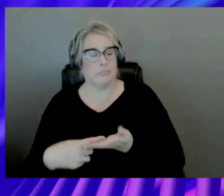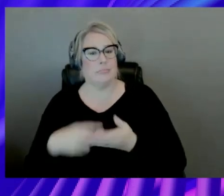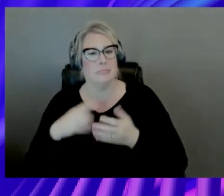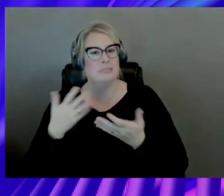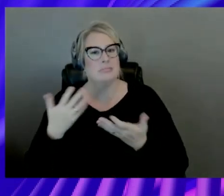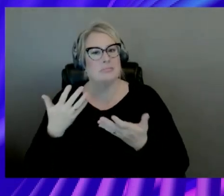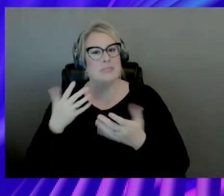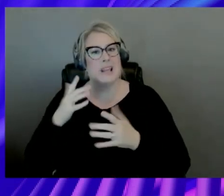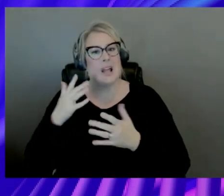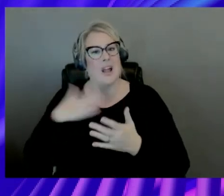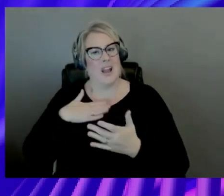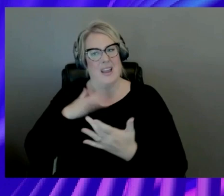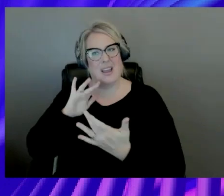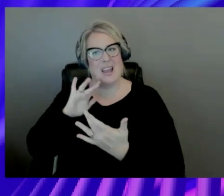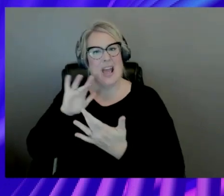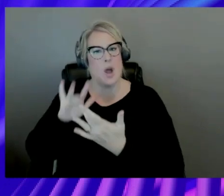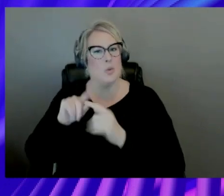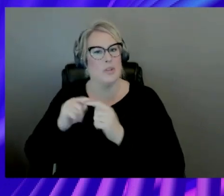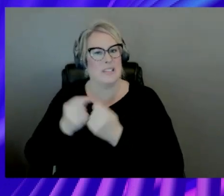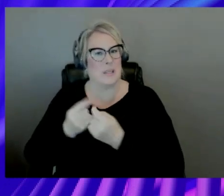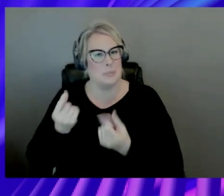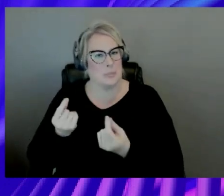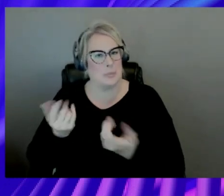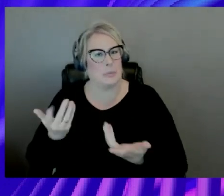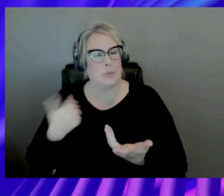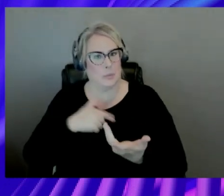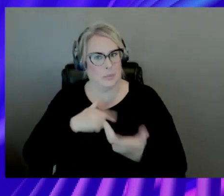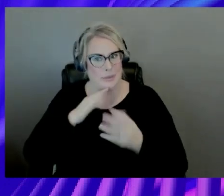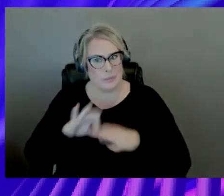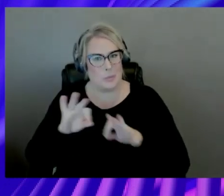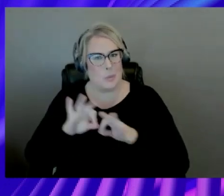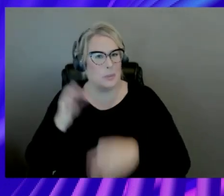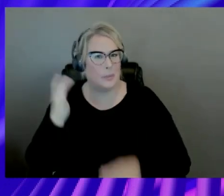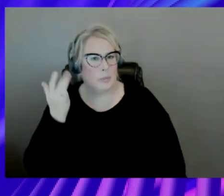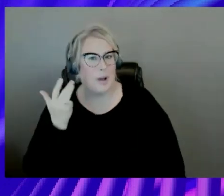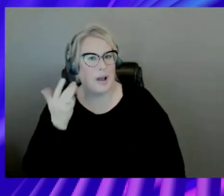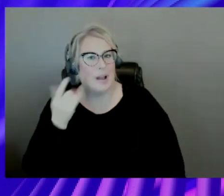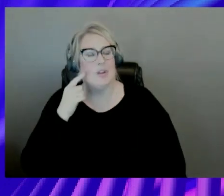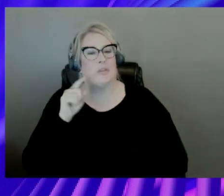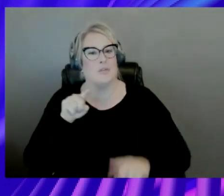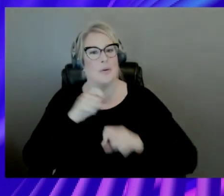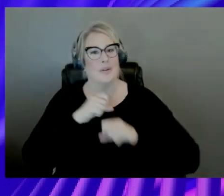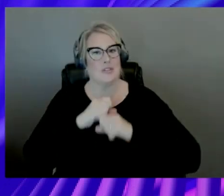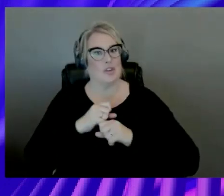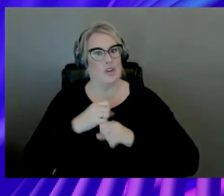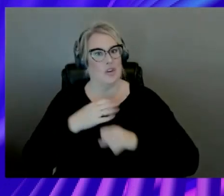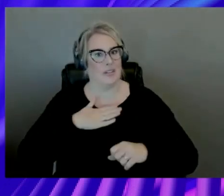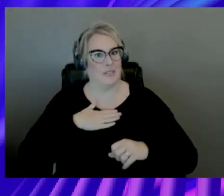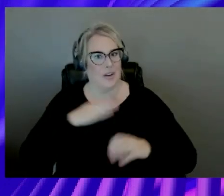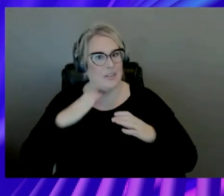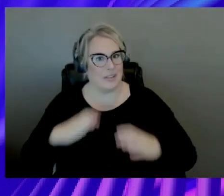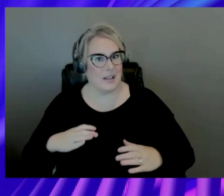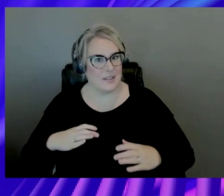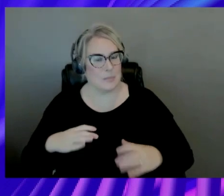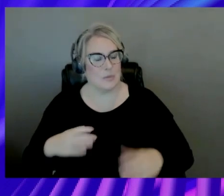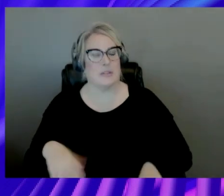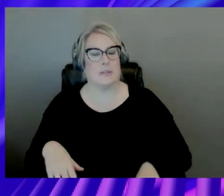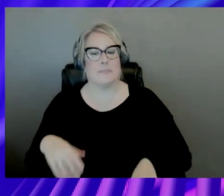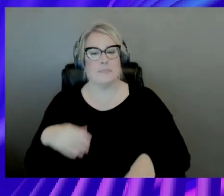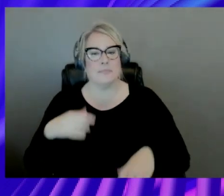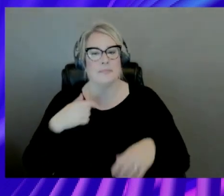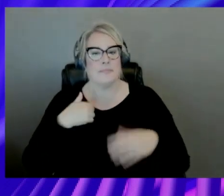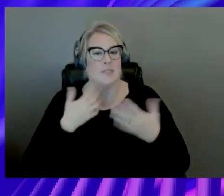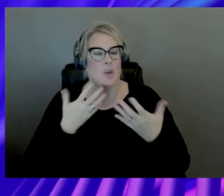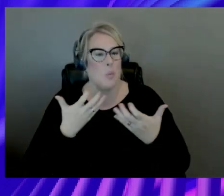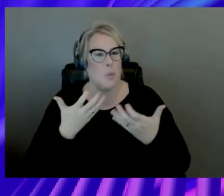team does and why we're really important for the security of our customers. Yeah. And I want to come and kind of talk more